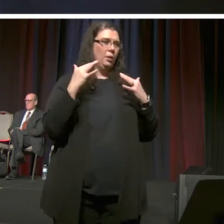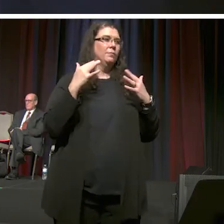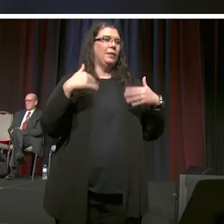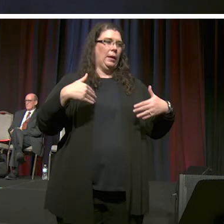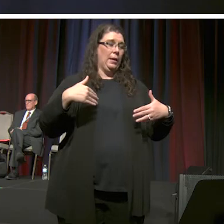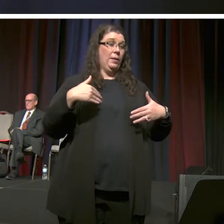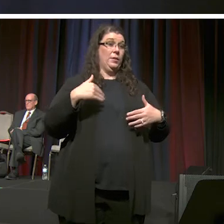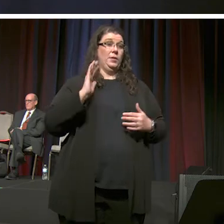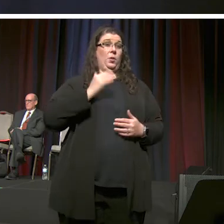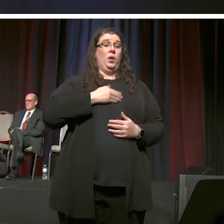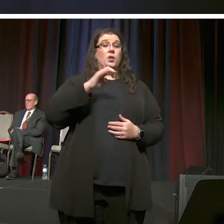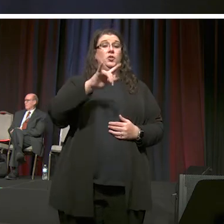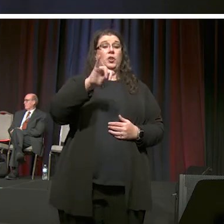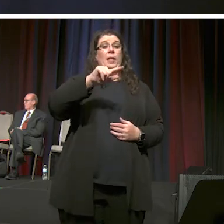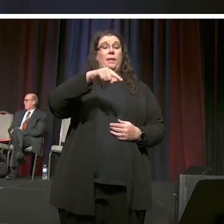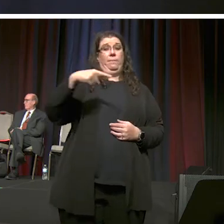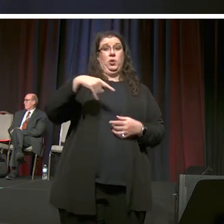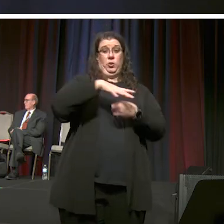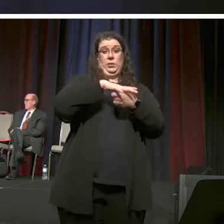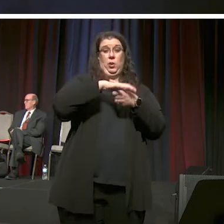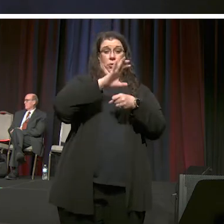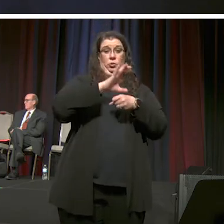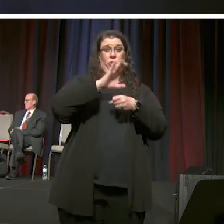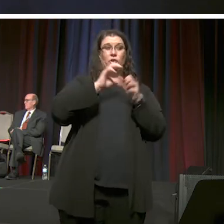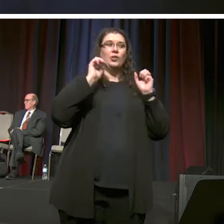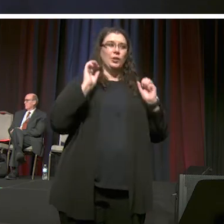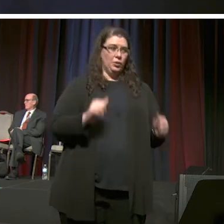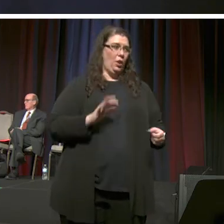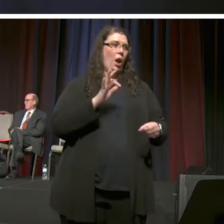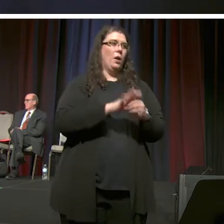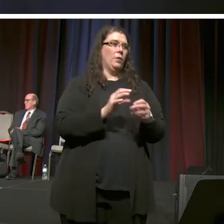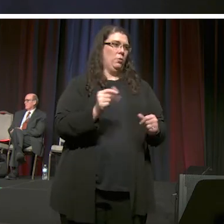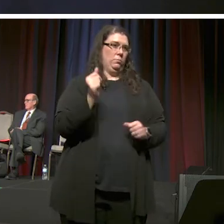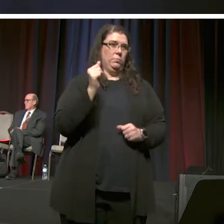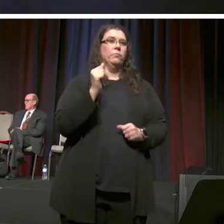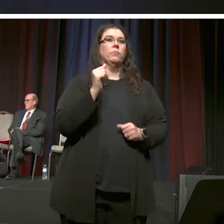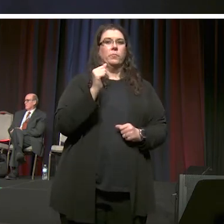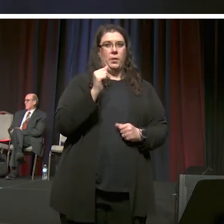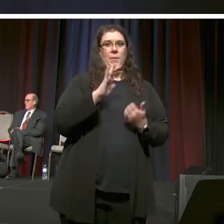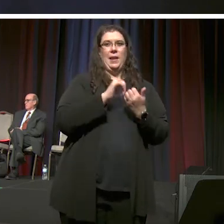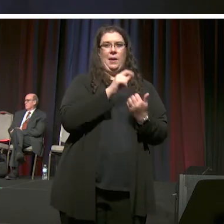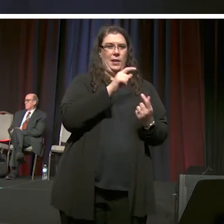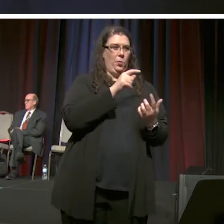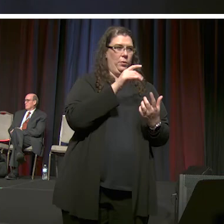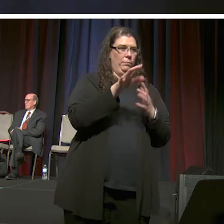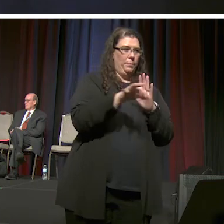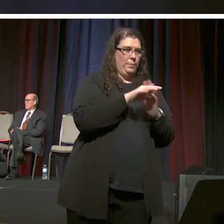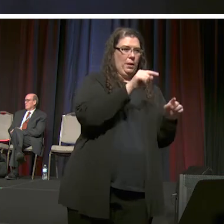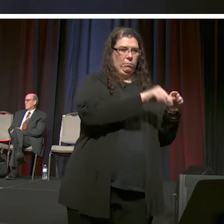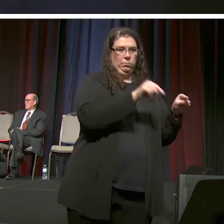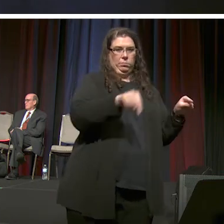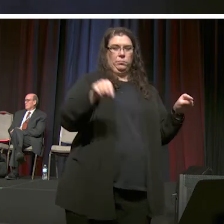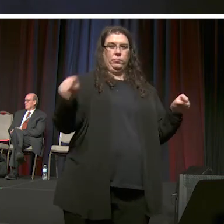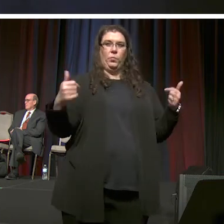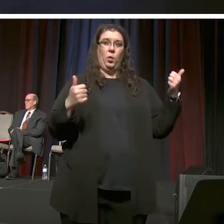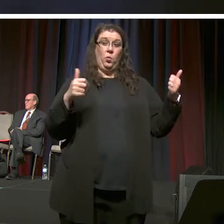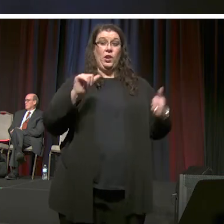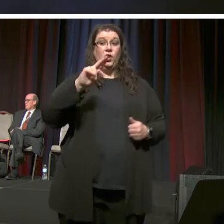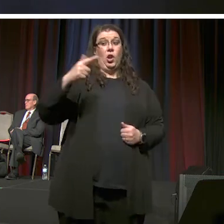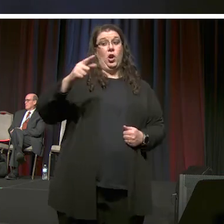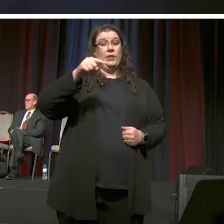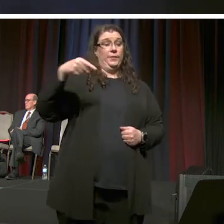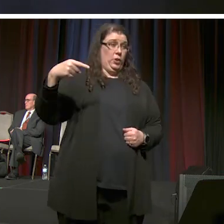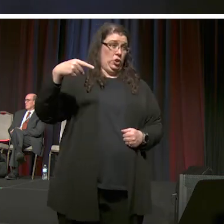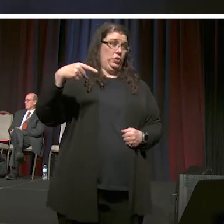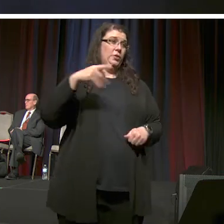as July 1st, local churches could take that vote about how they would align. And August 1st,